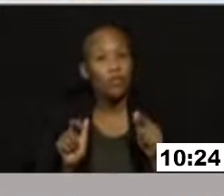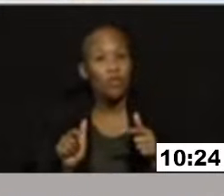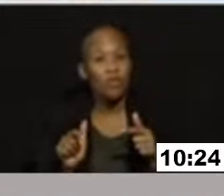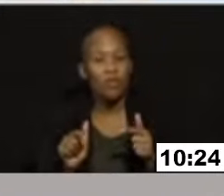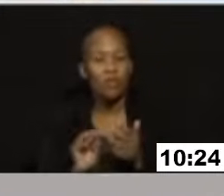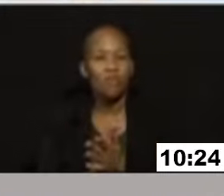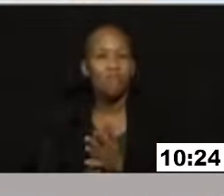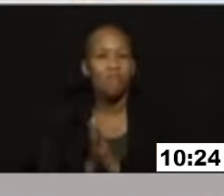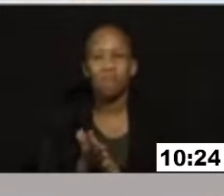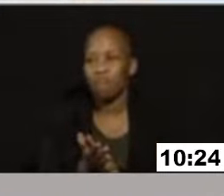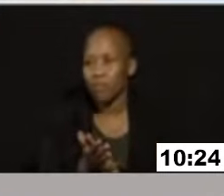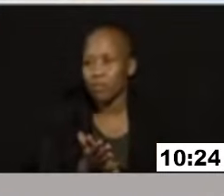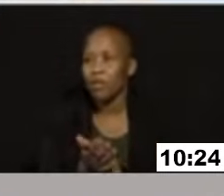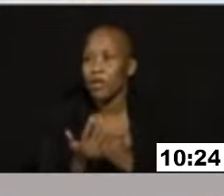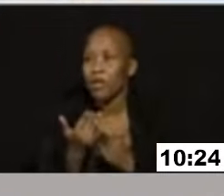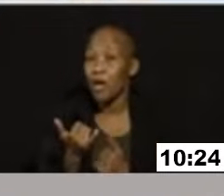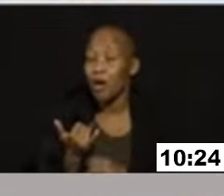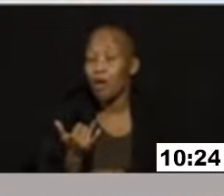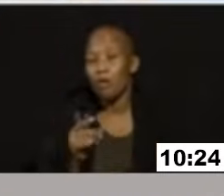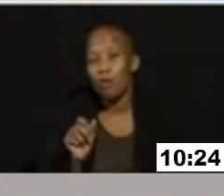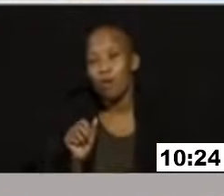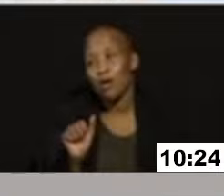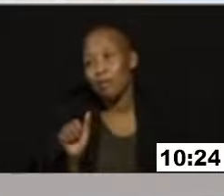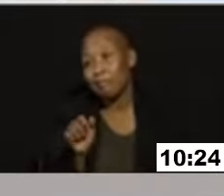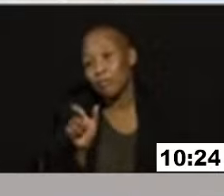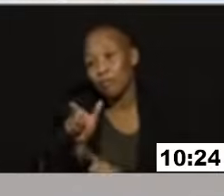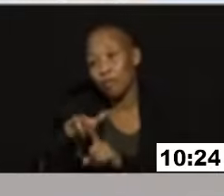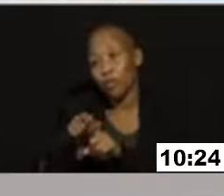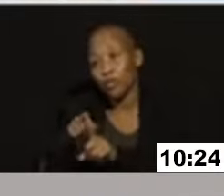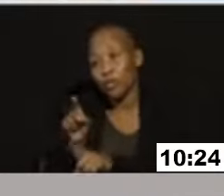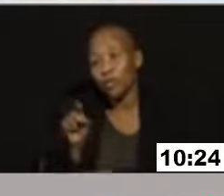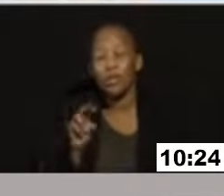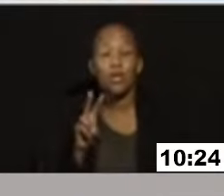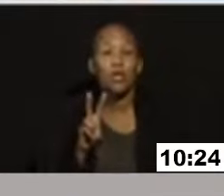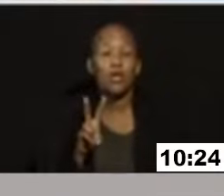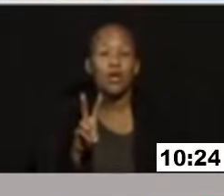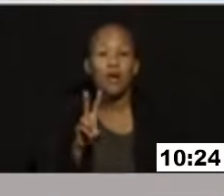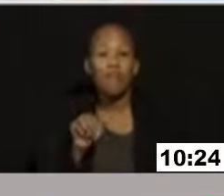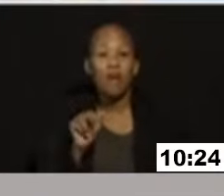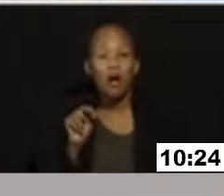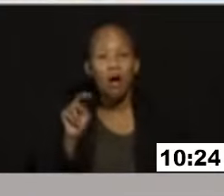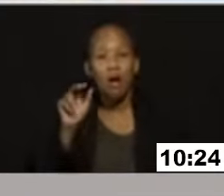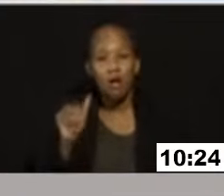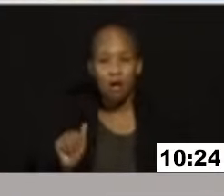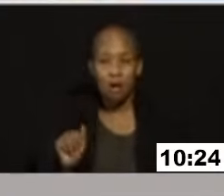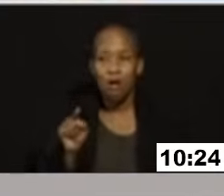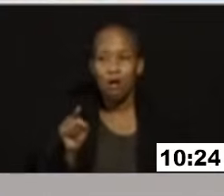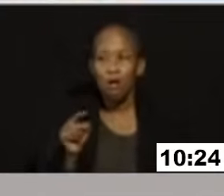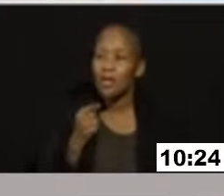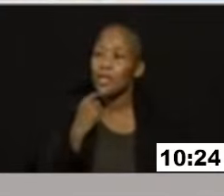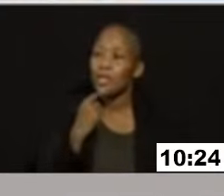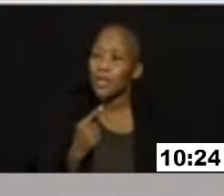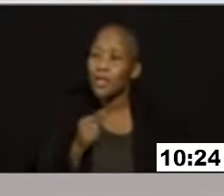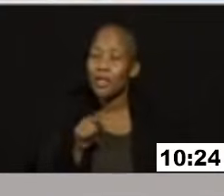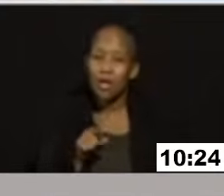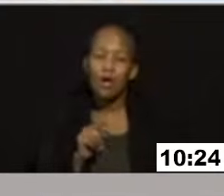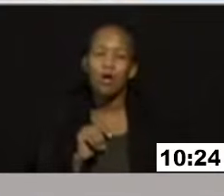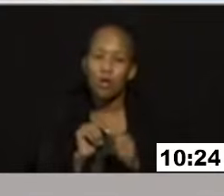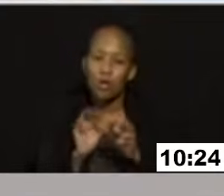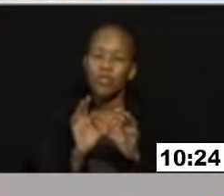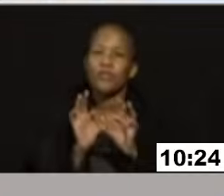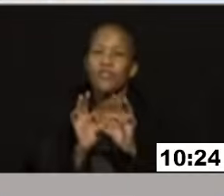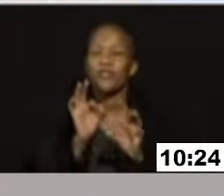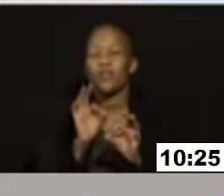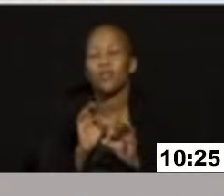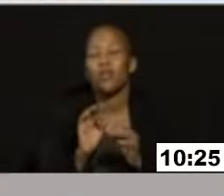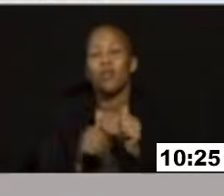friend is correct that the jurisdictional requirement is confined exclusively to Rule 3.4. That